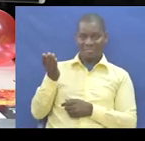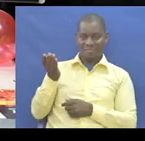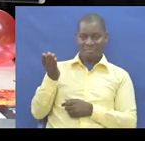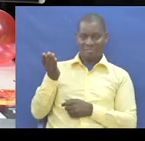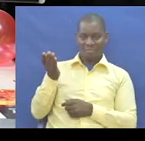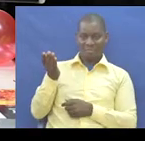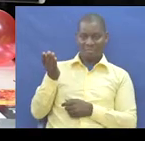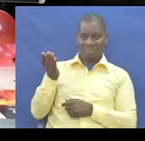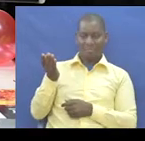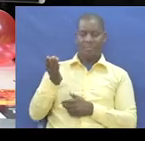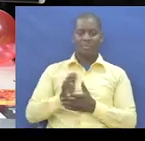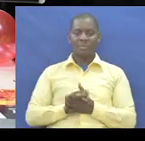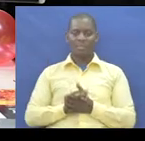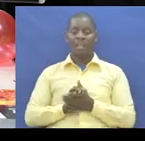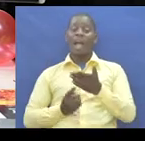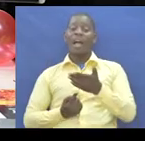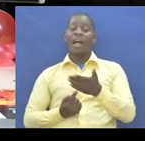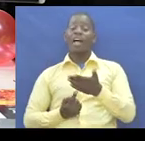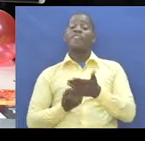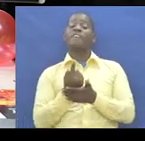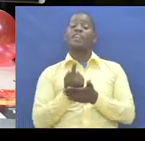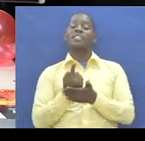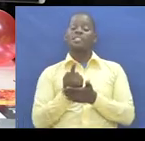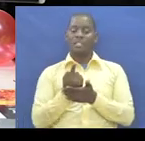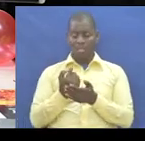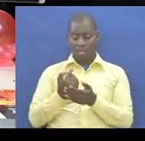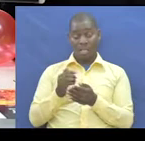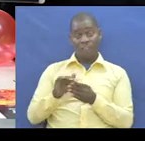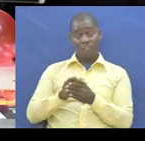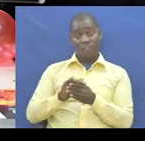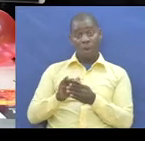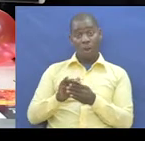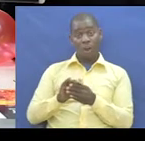have a note here that we are going to see